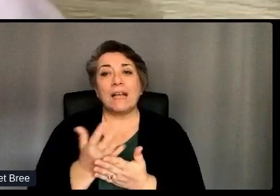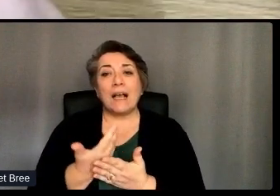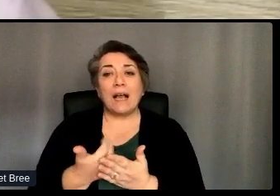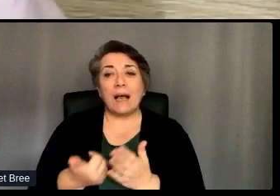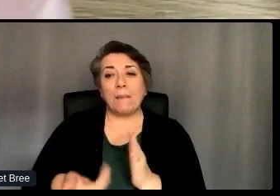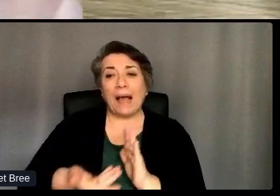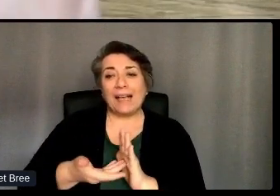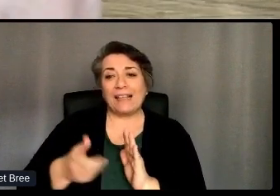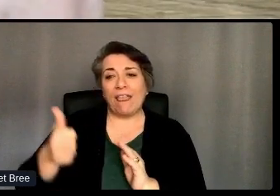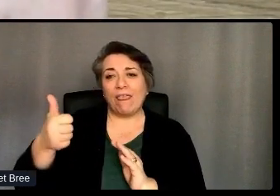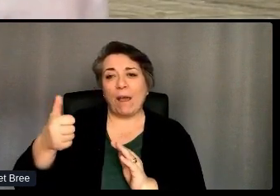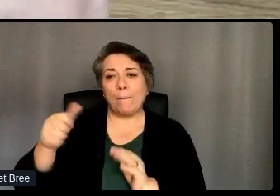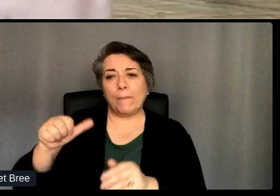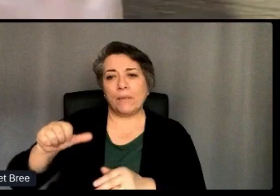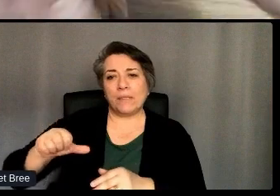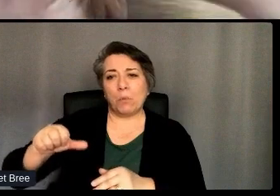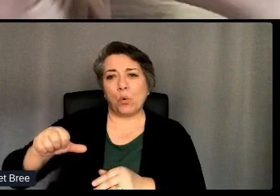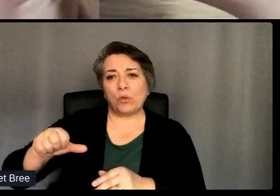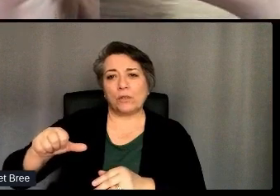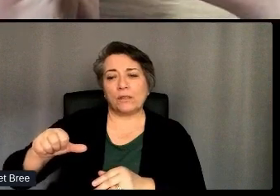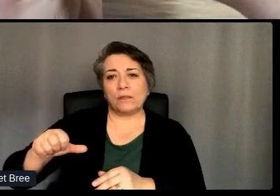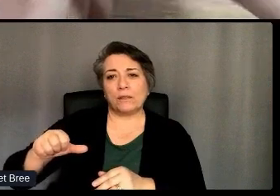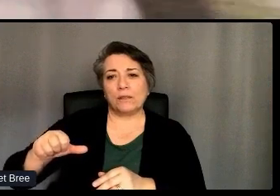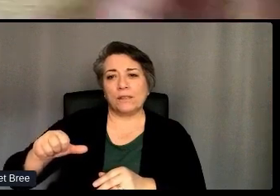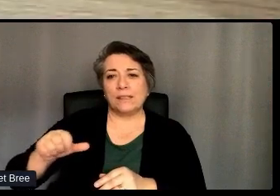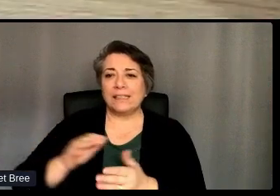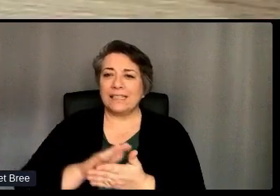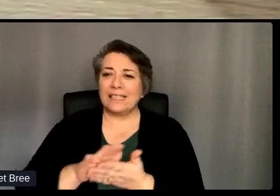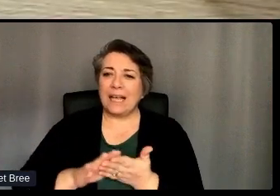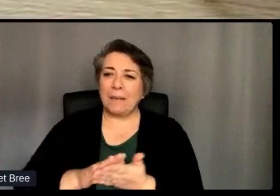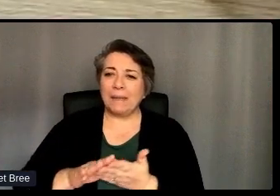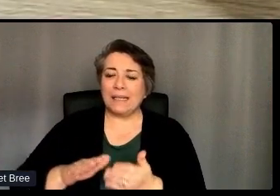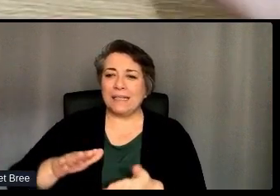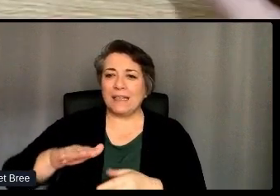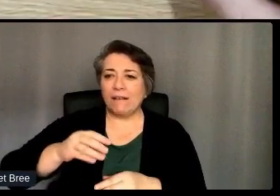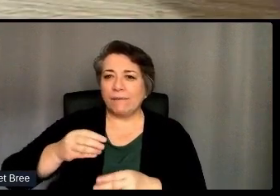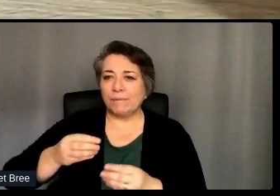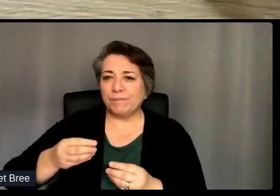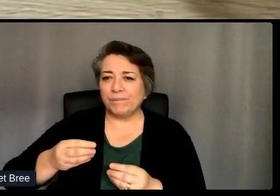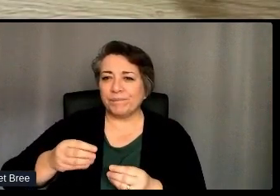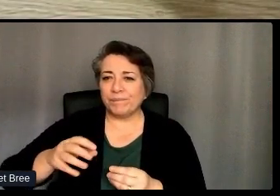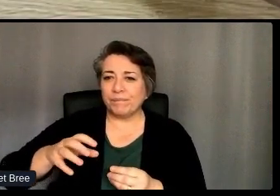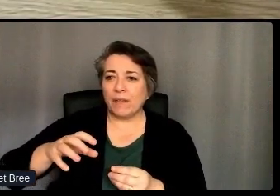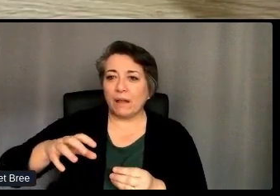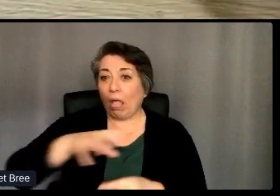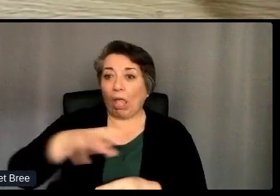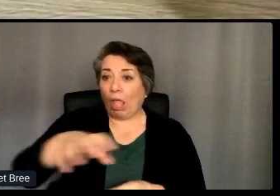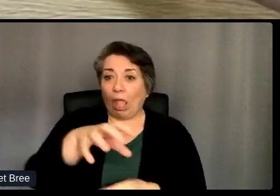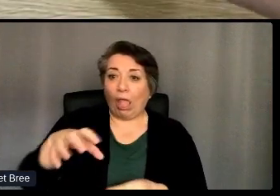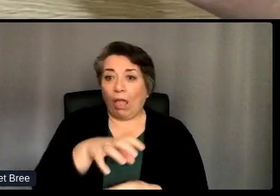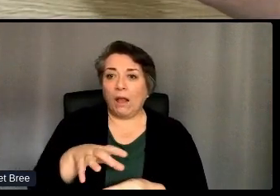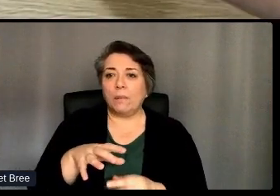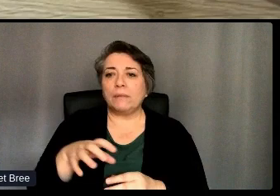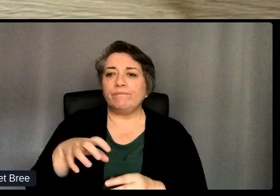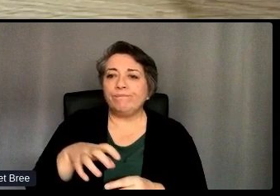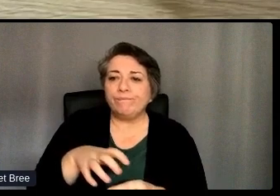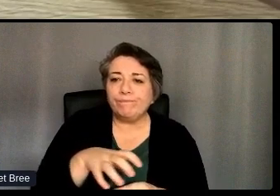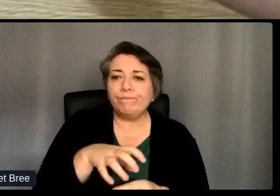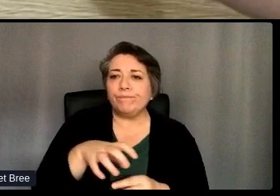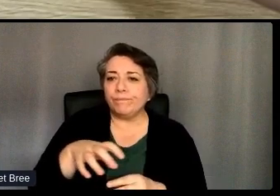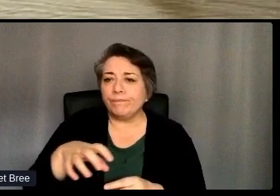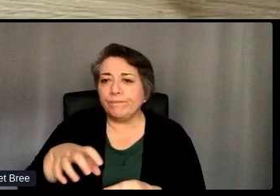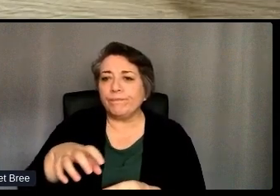support piece that increases the friction with the table surface to dampen Yara's involuntary movement.